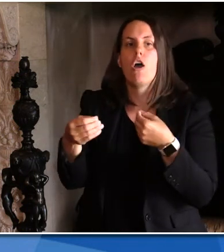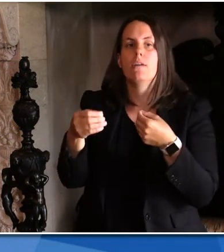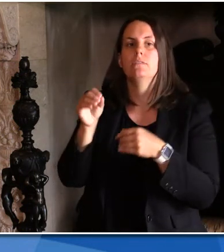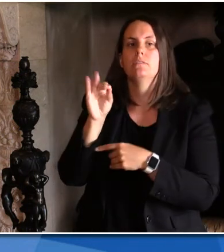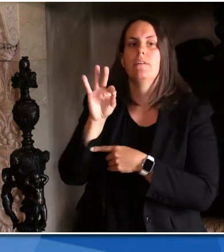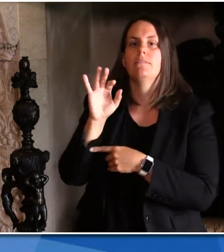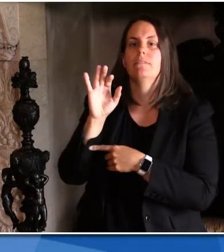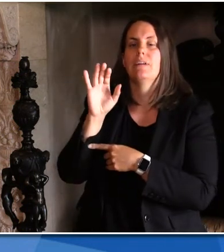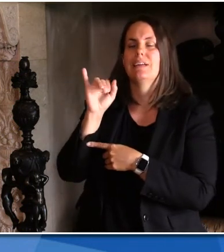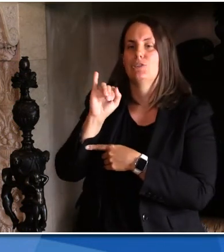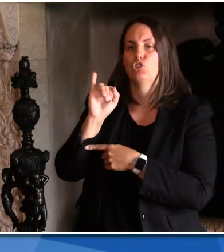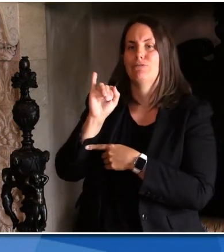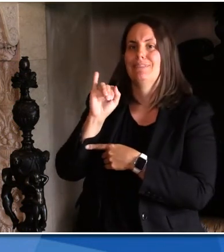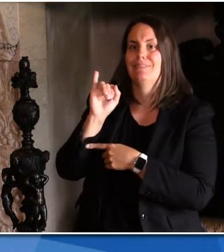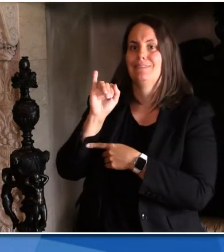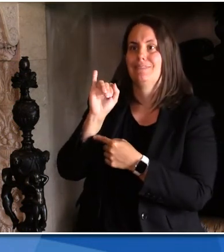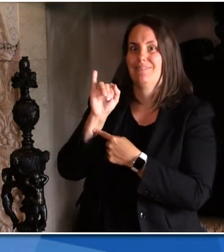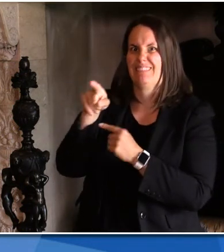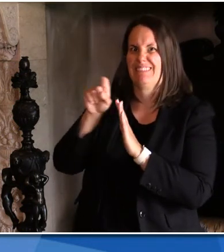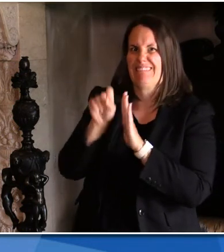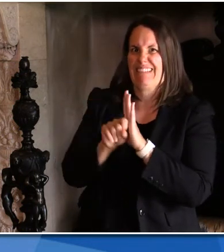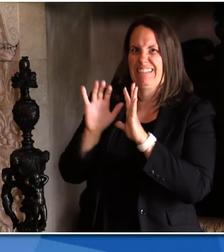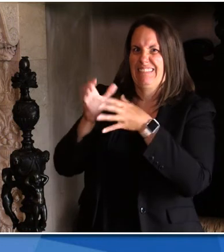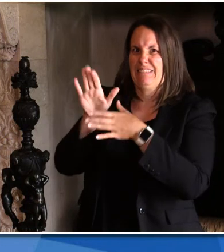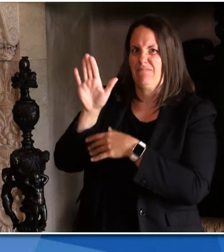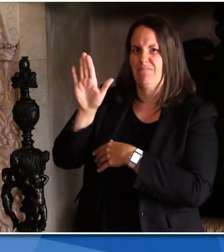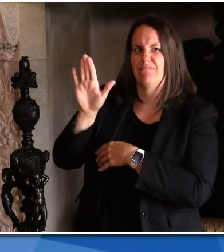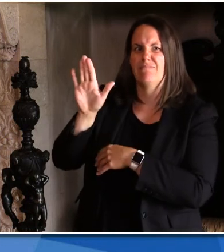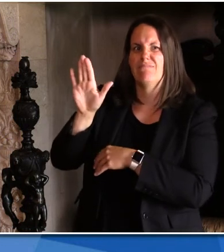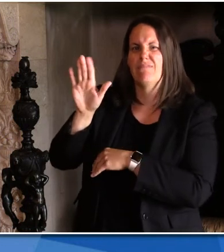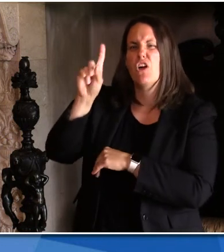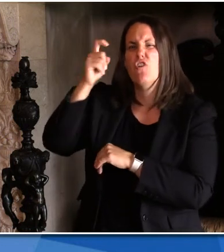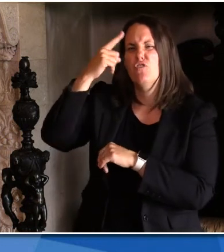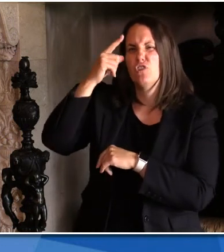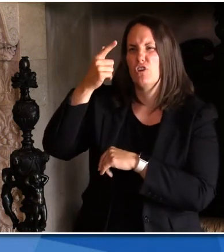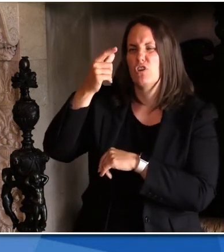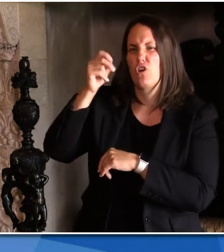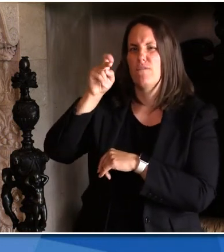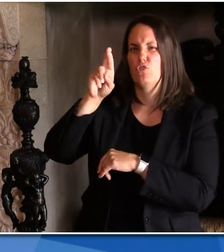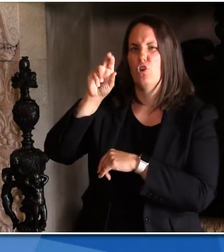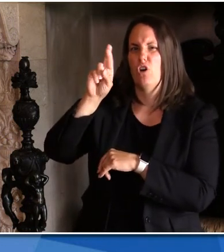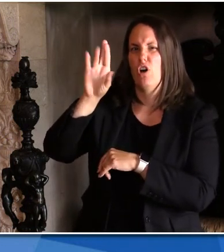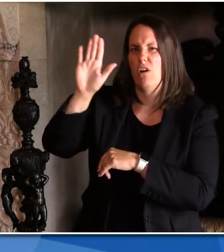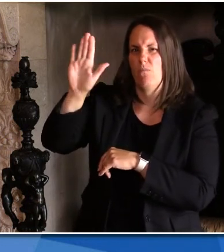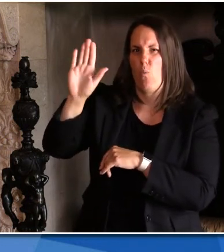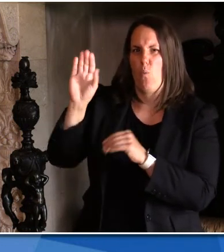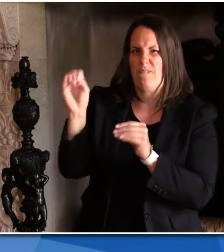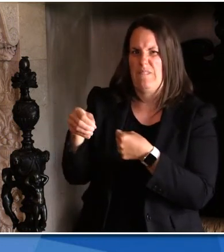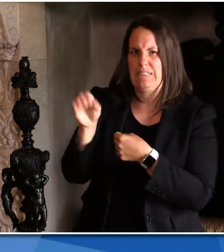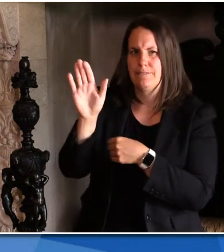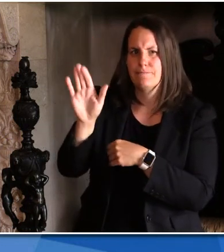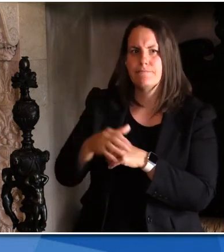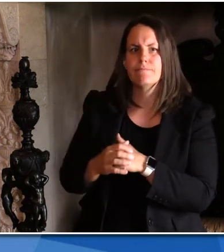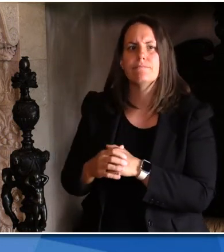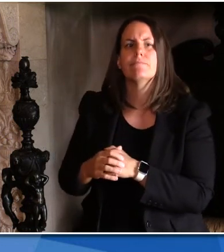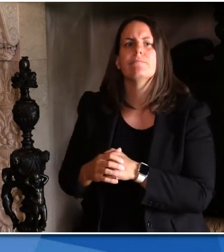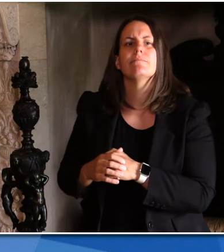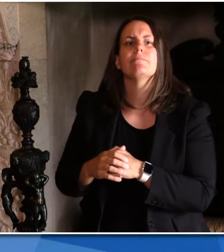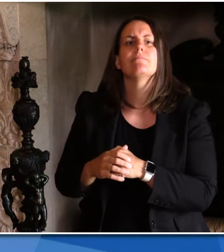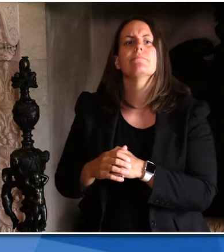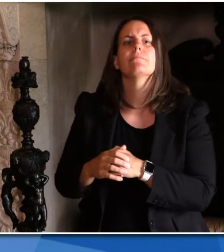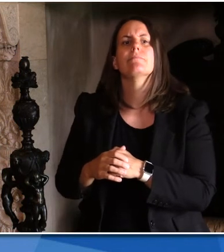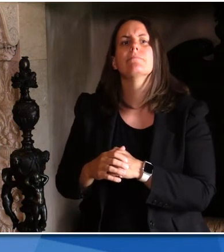Office about a new health coverage portal that was being introduced, and I was